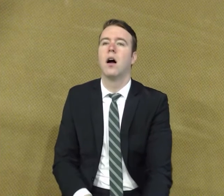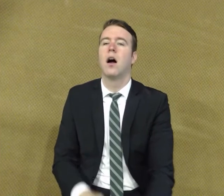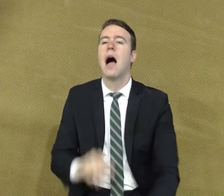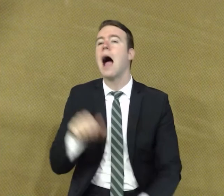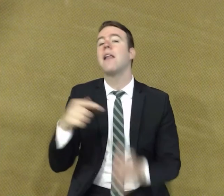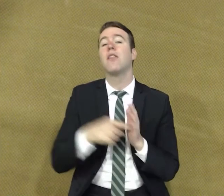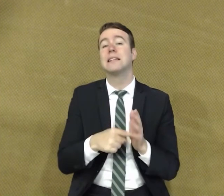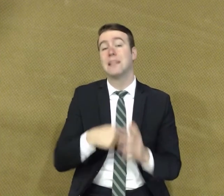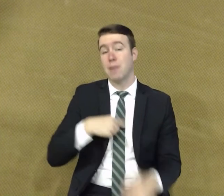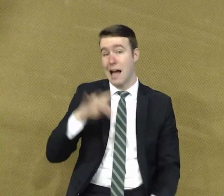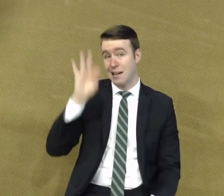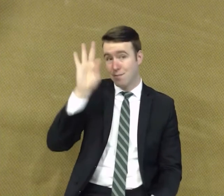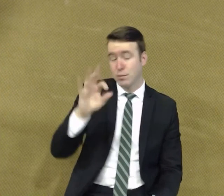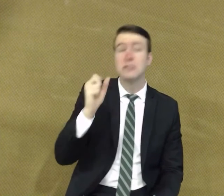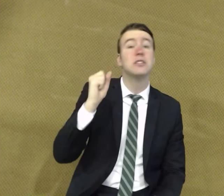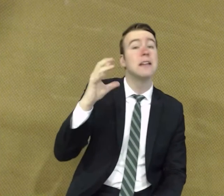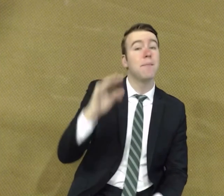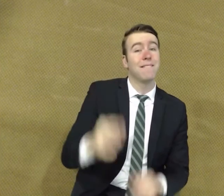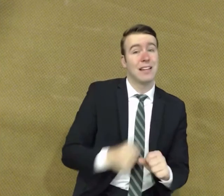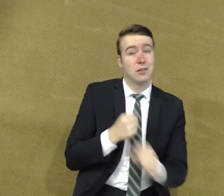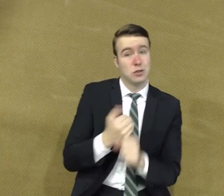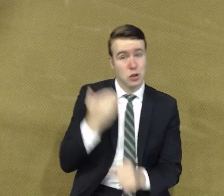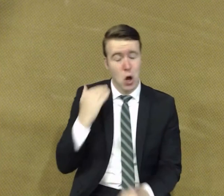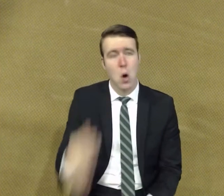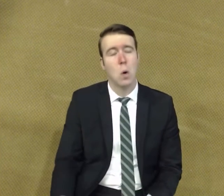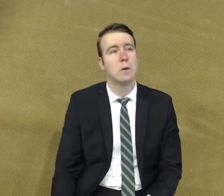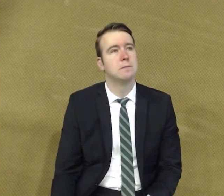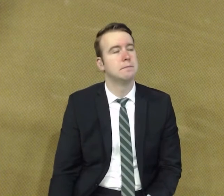about a number of years ago now,